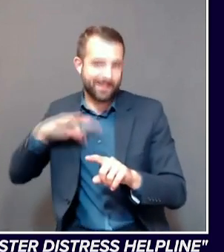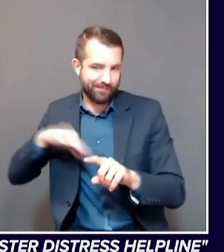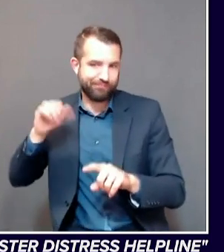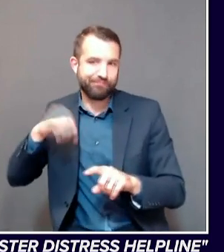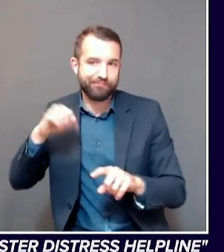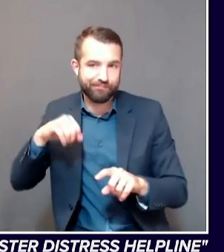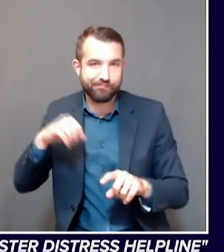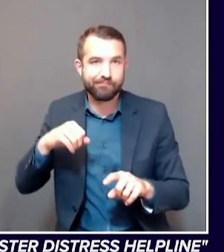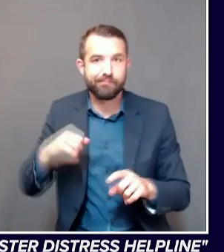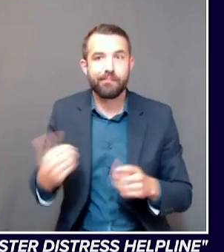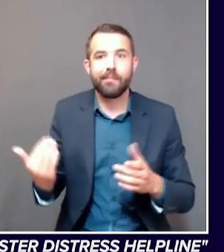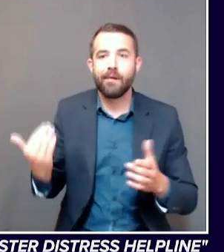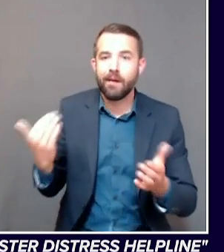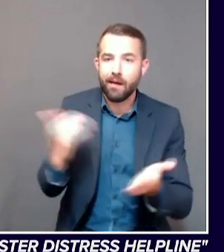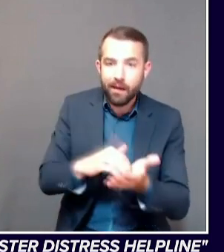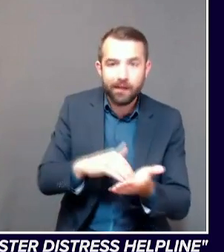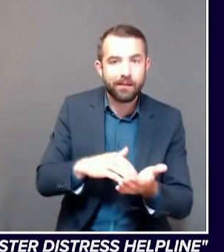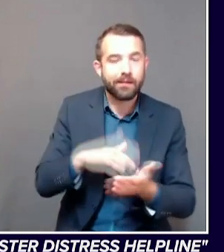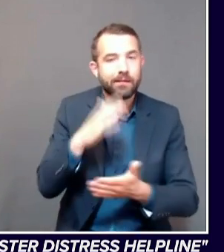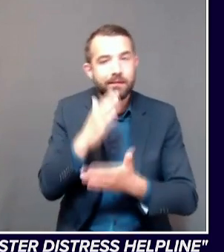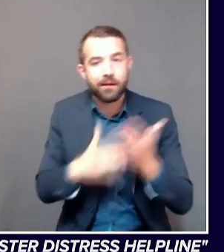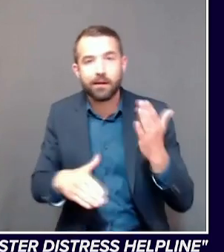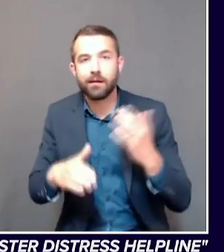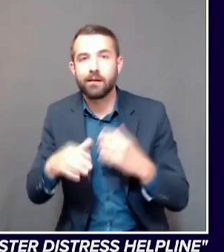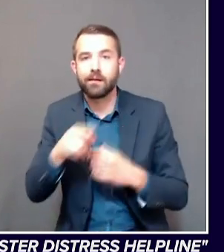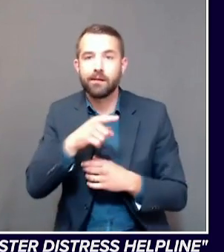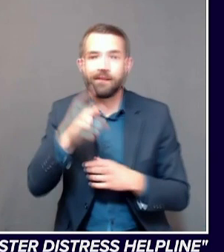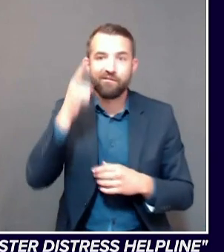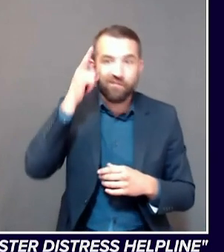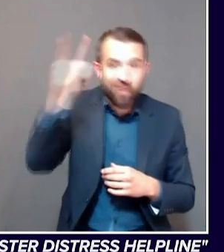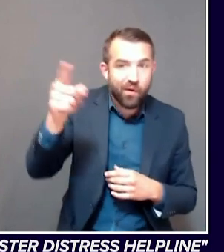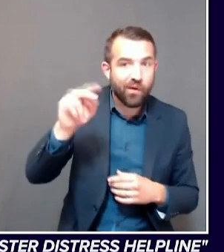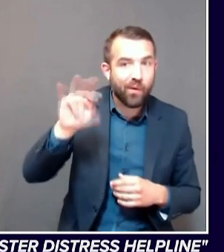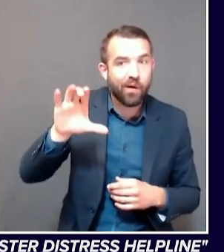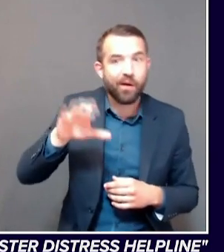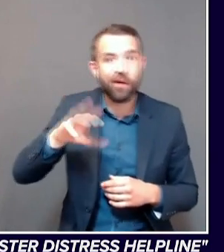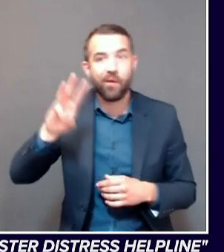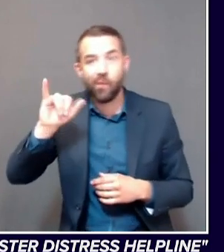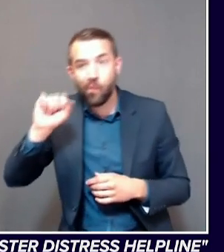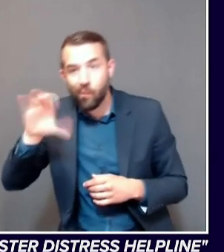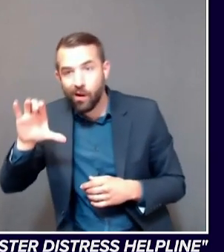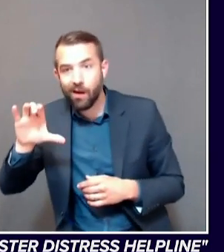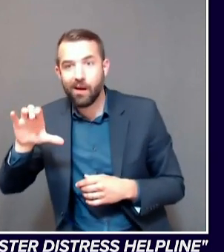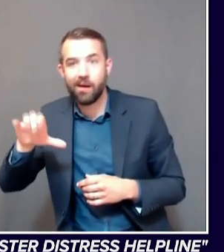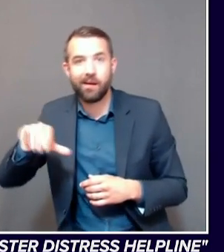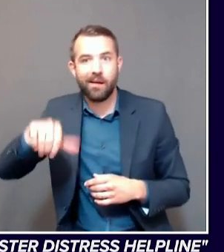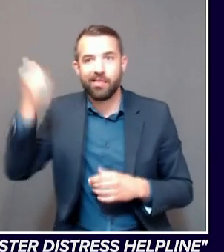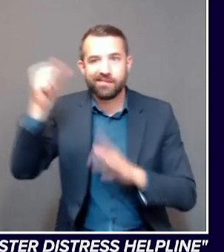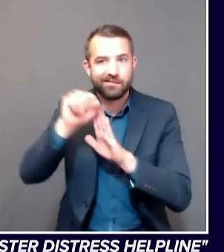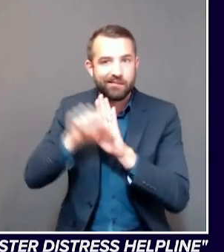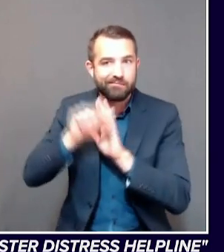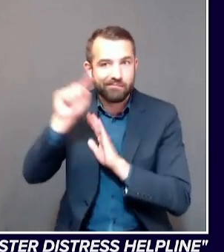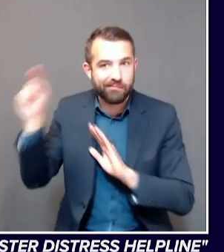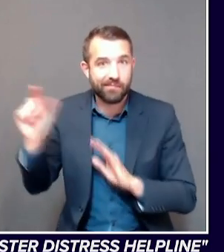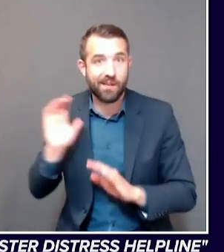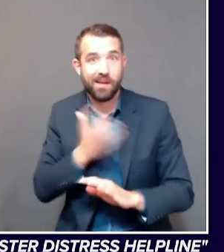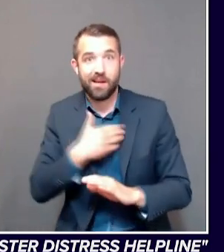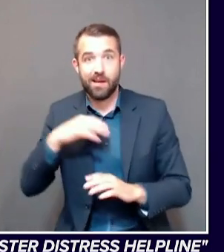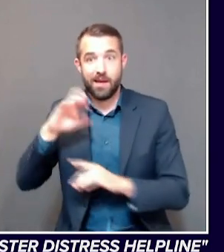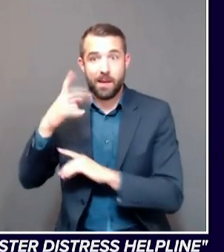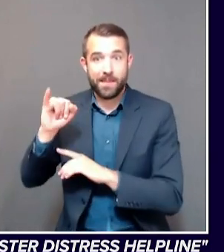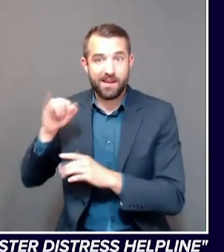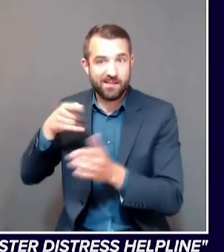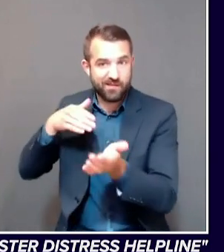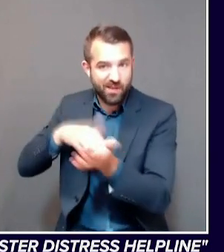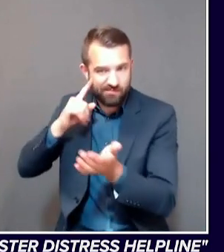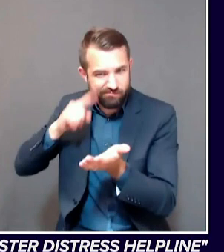as far away as North Carolina and Wisconsin. One of the things that our epidemiologists have been trying to piece together, as we do